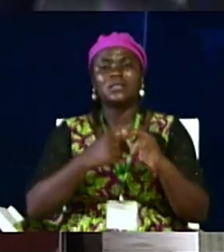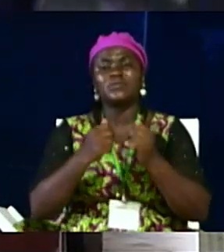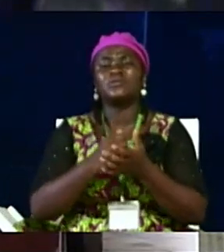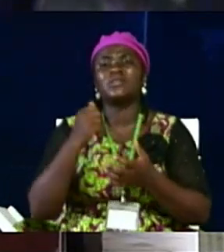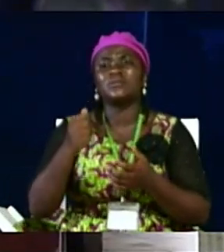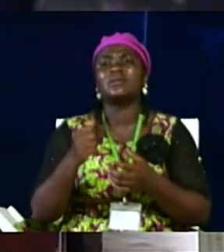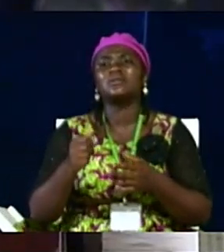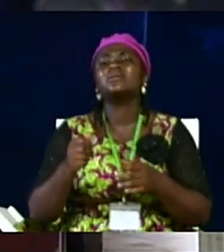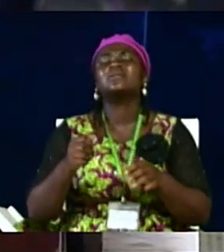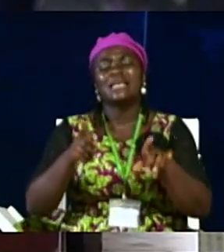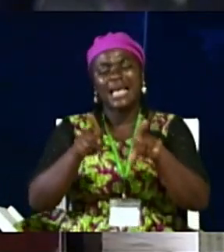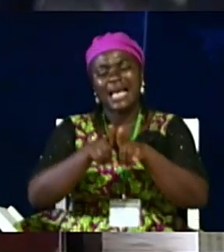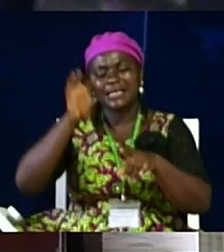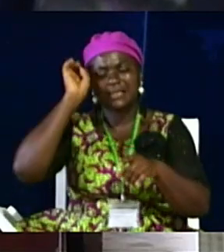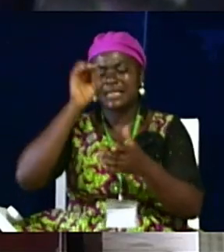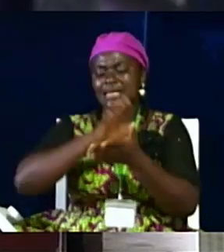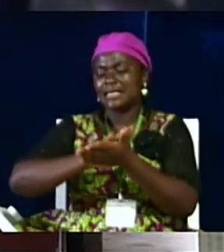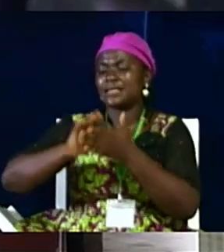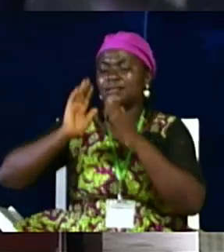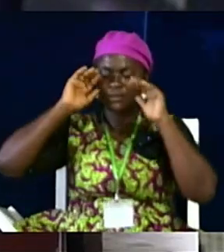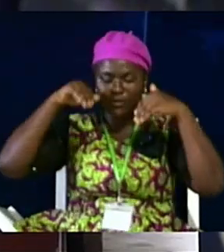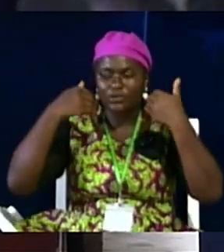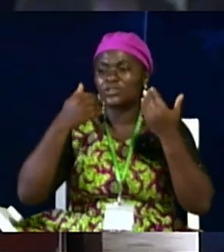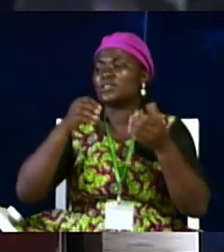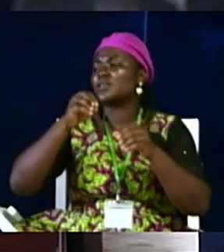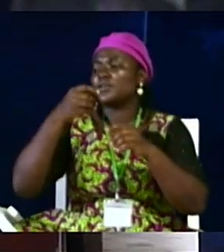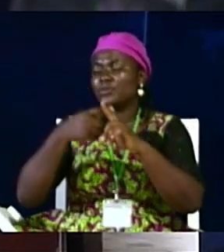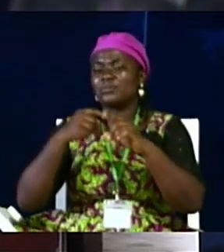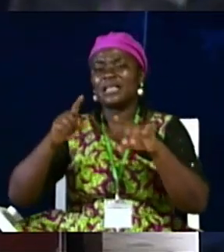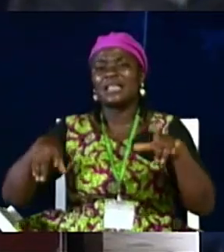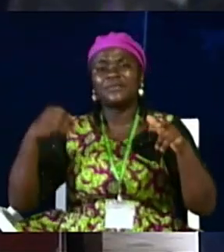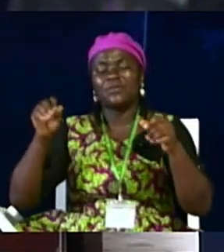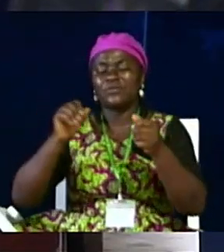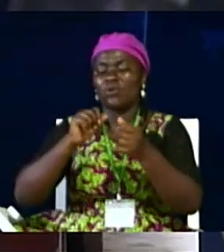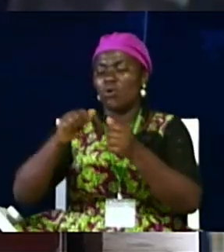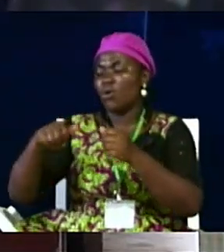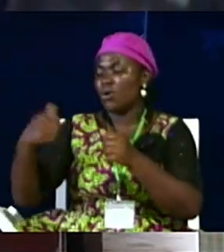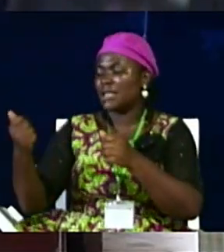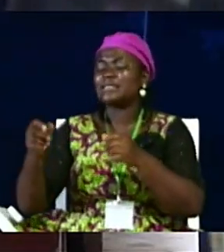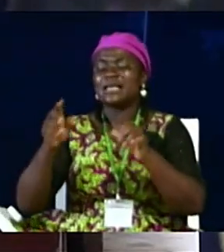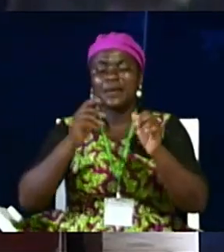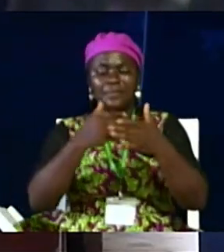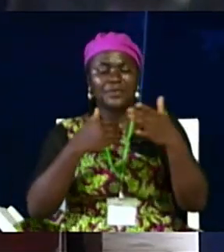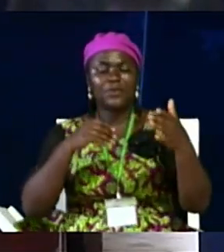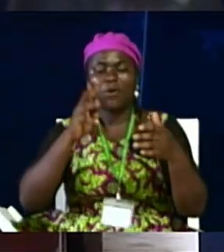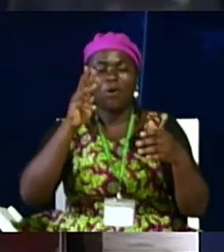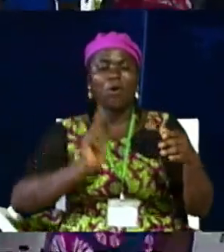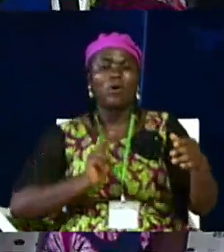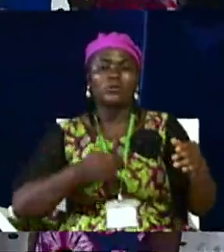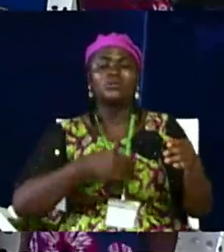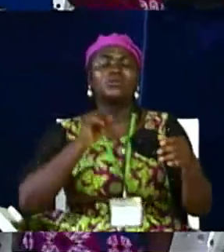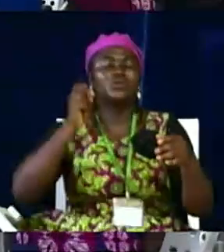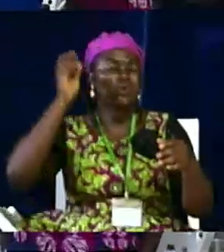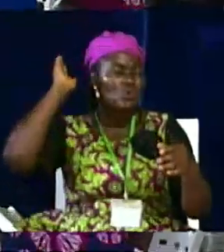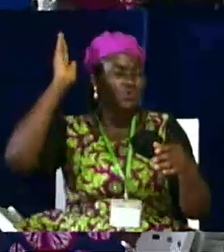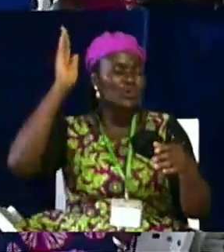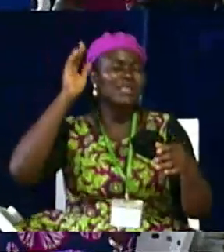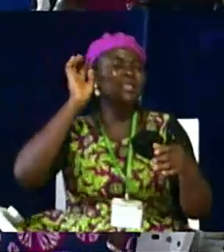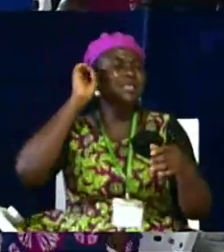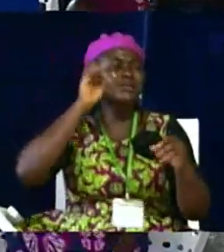As he raised reproaches from the life of others before us, so will he do for us tonight in the name of Jesus.